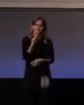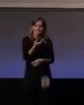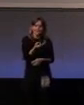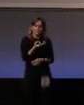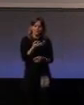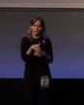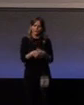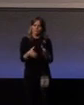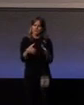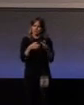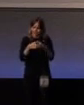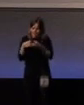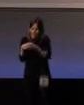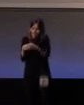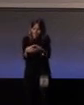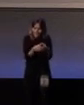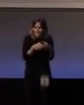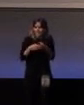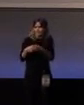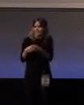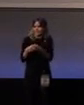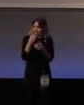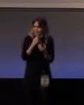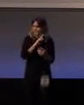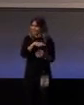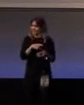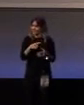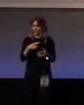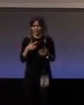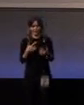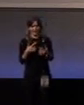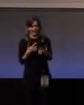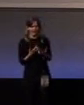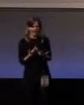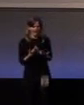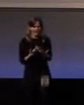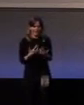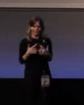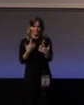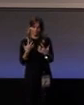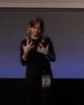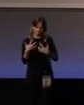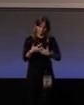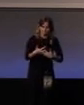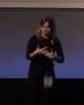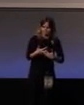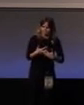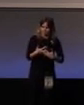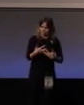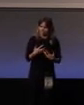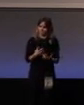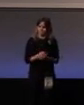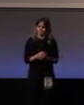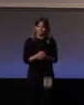is kennen je knolpower sorry real sense of belonging is dat that's what you there het we al hebben real sensor beloning